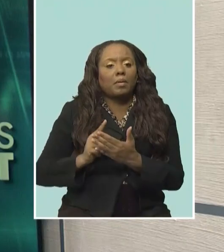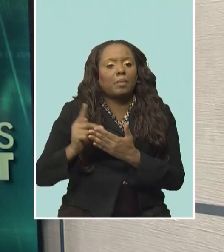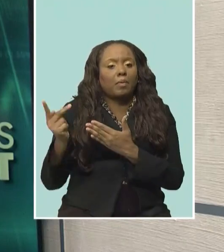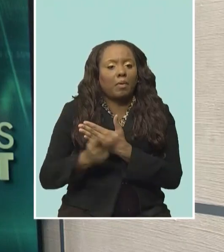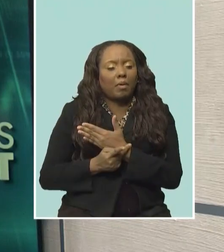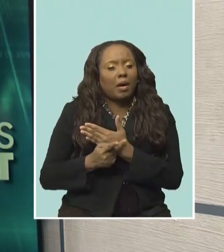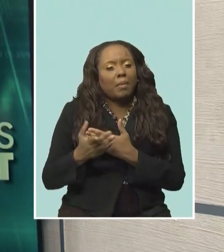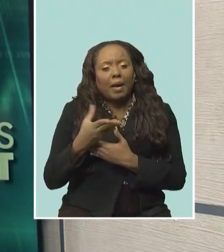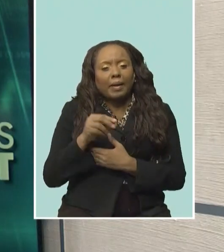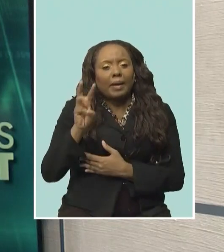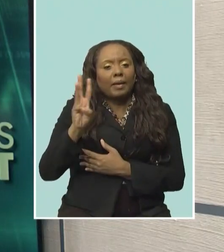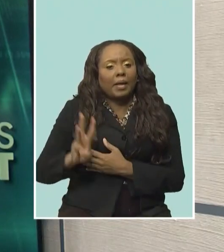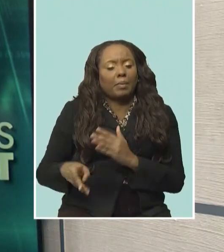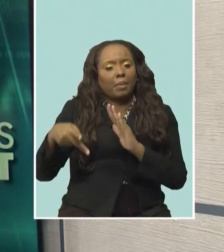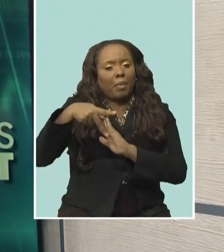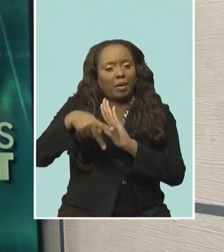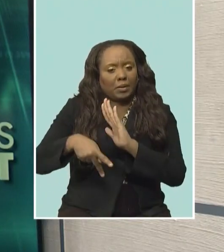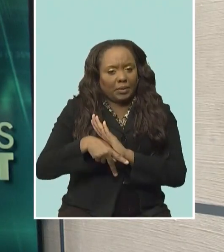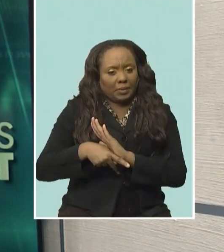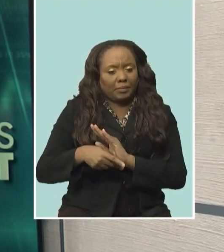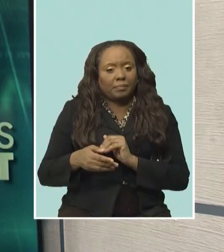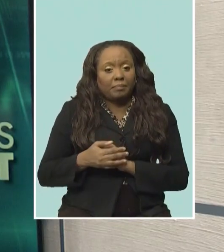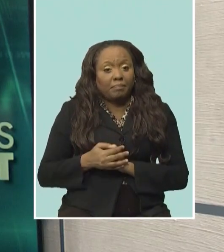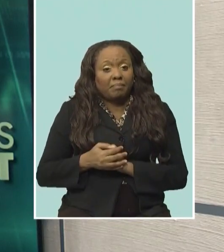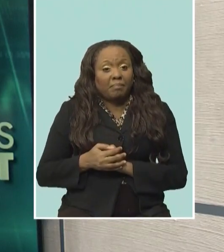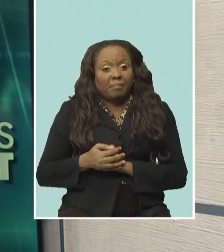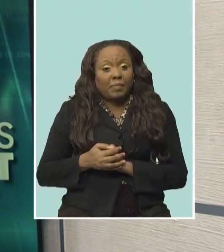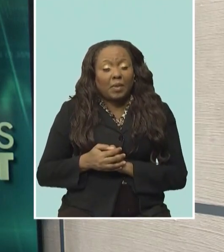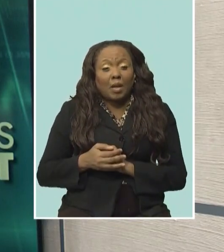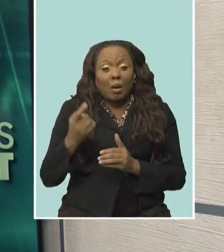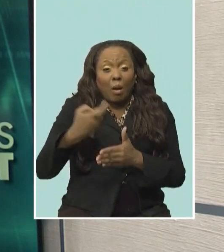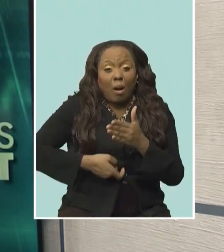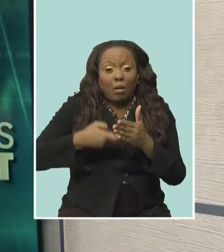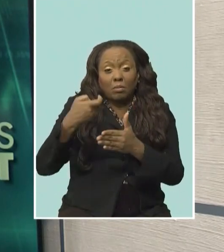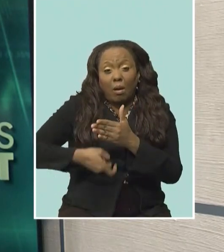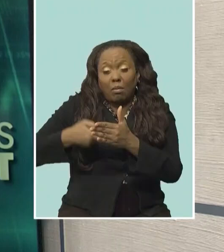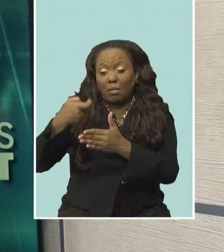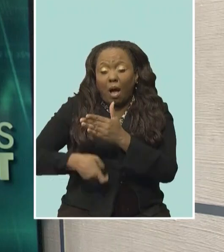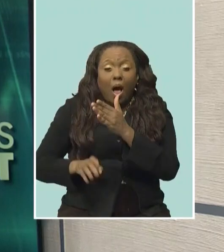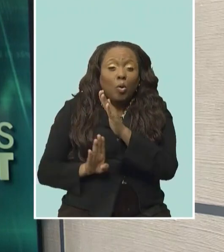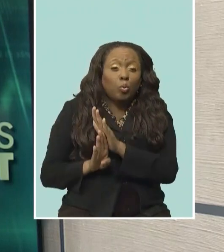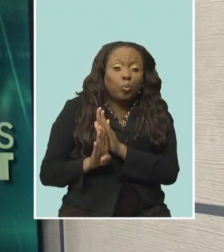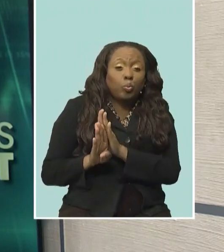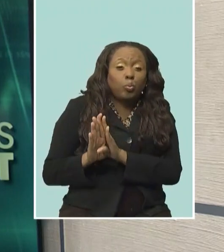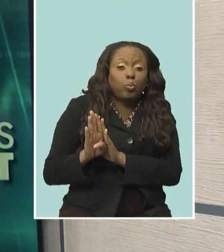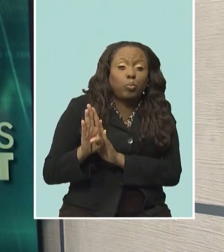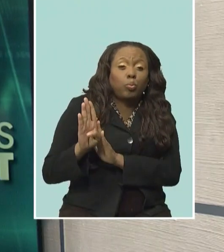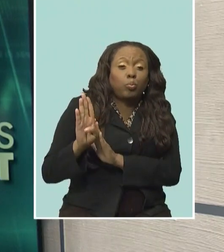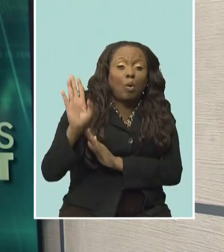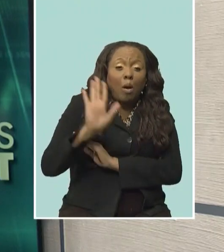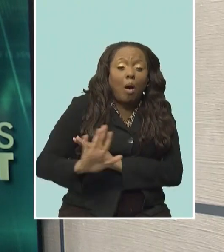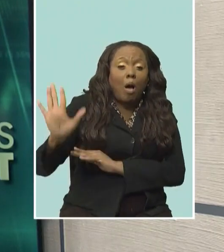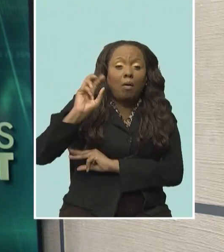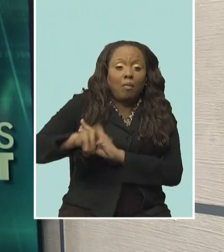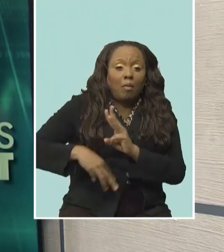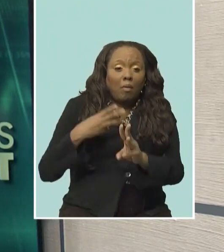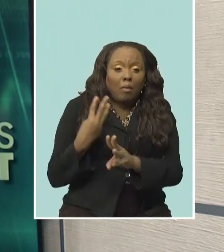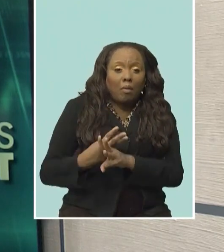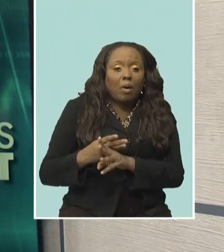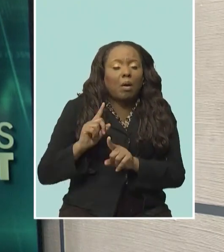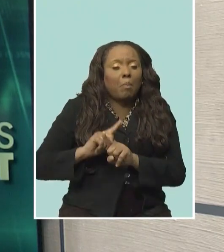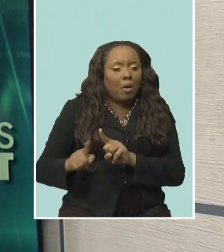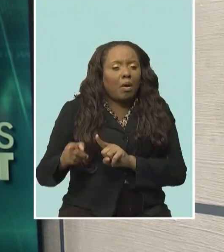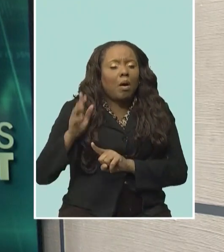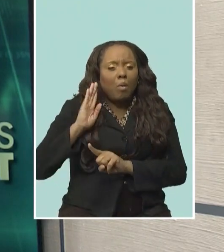that while inflation has increased with the rise in global food and fuel prices, it is projected to be moderate in coming